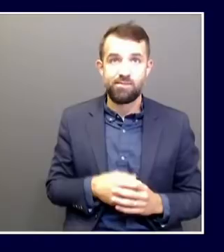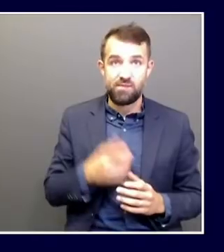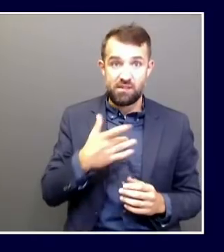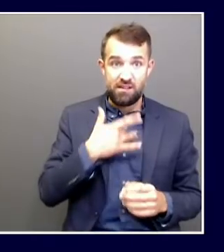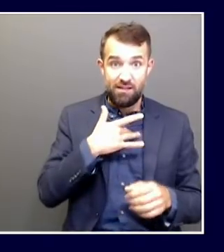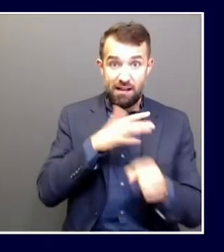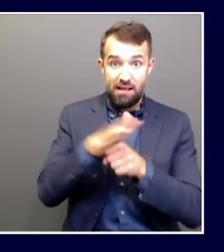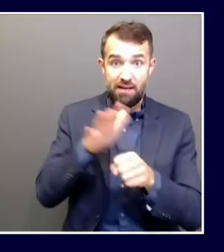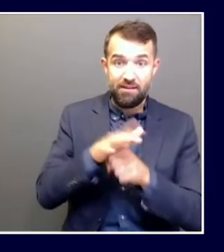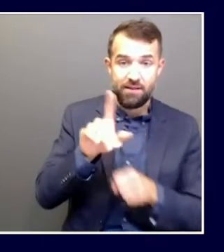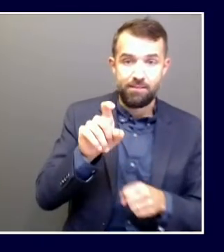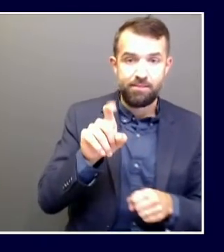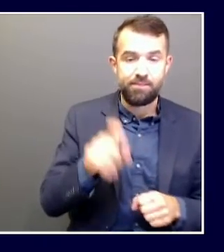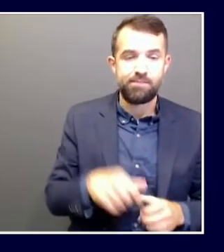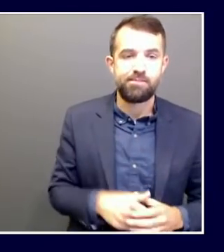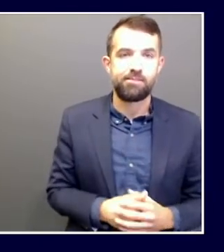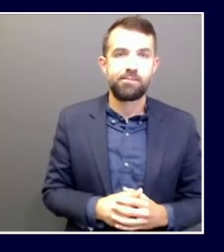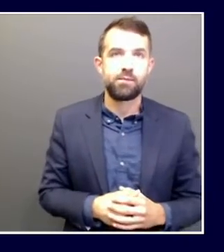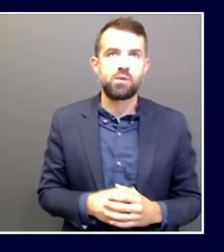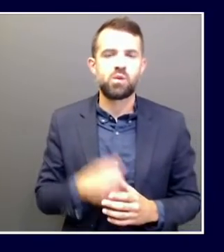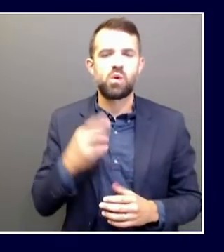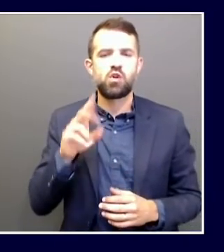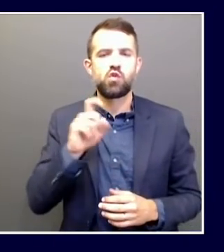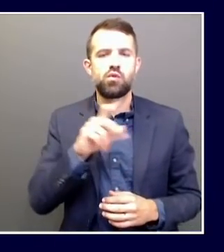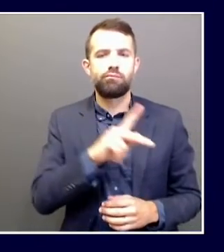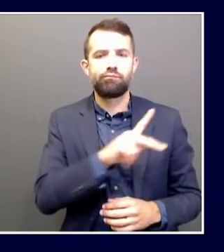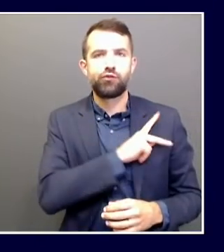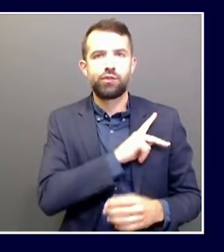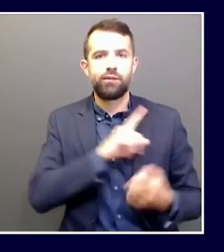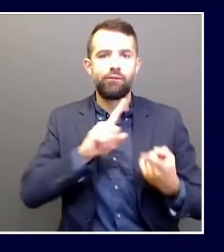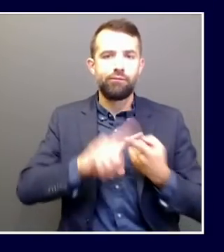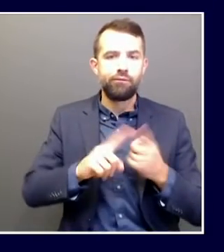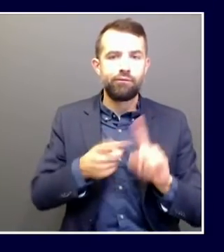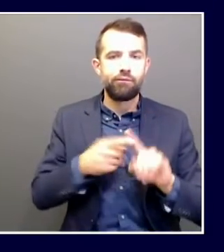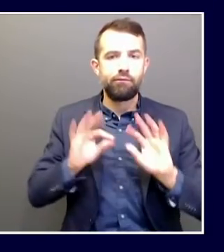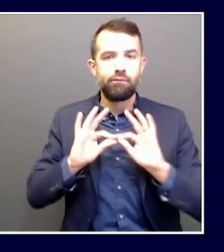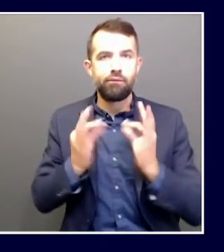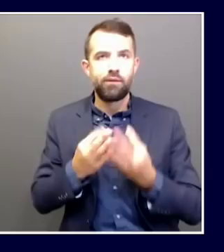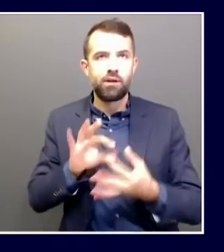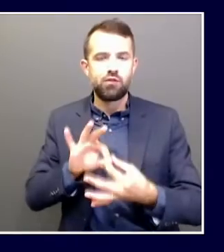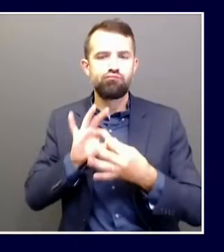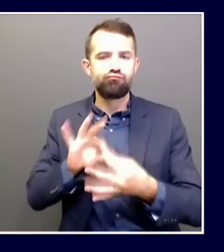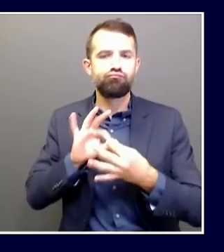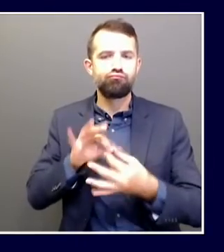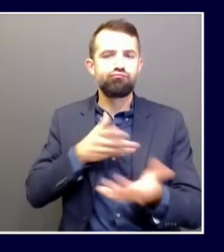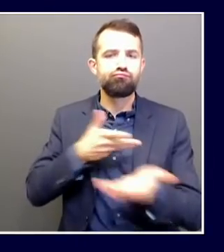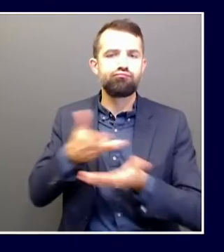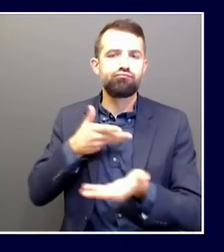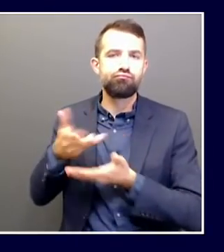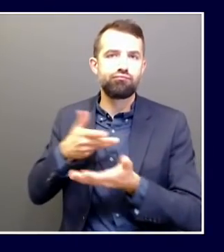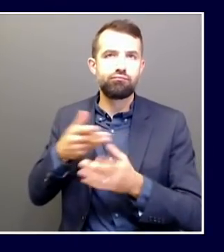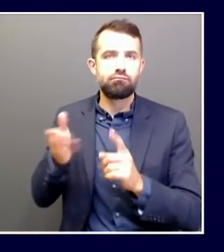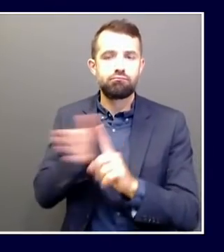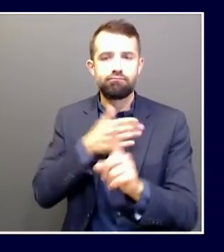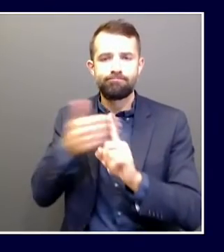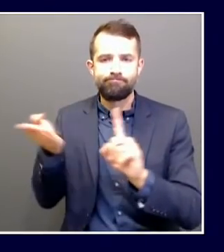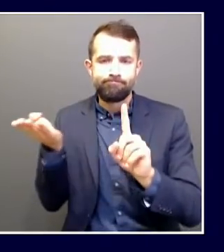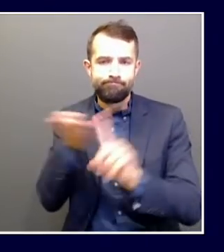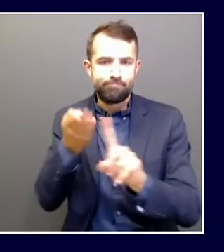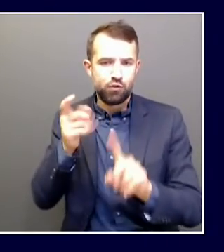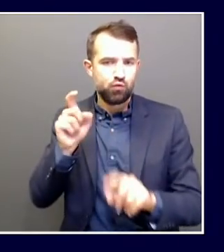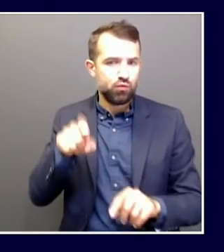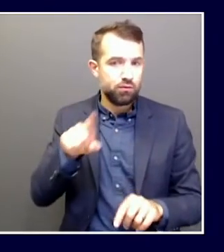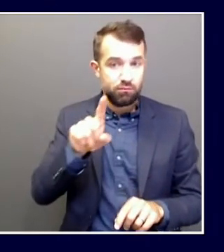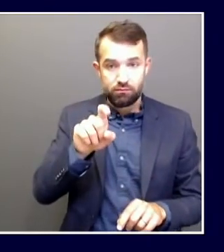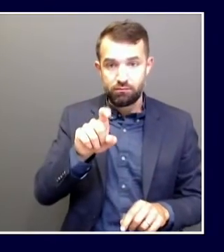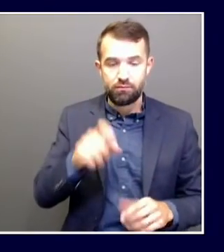in personal relationships, because I think most people try to avoid them. And you said that you're doing an aggressive ground game to